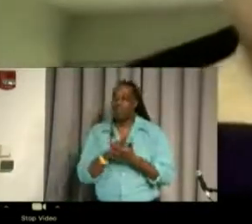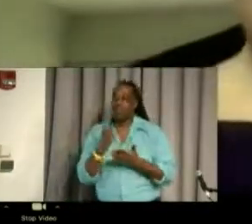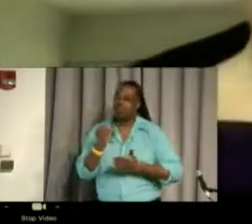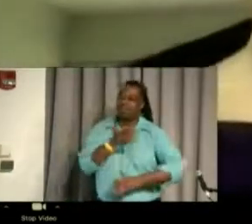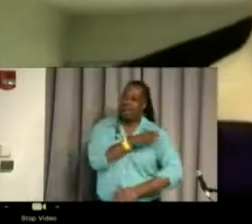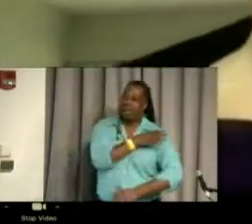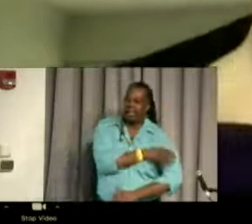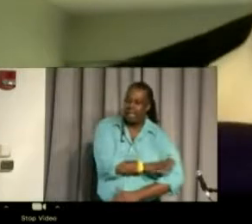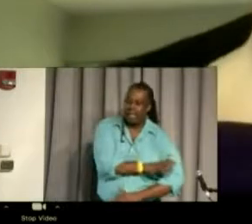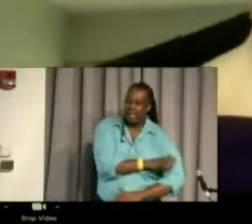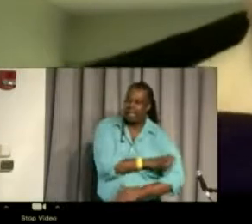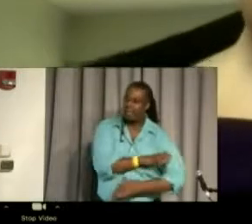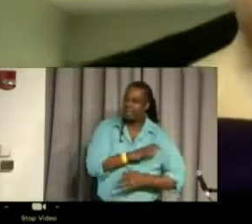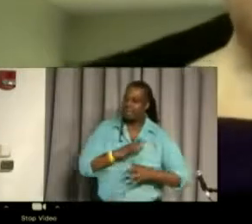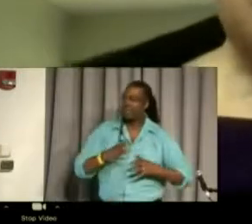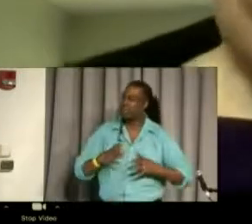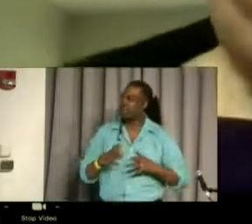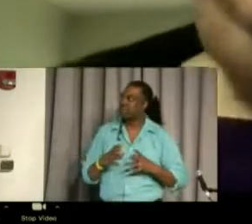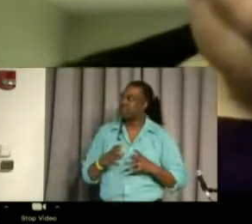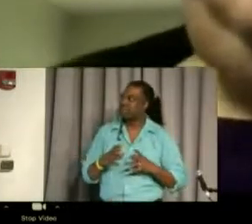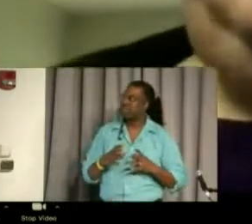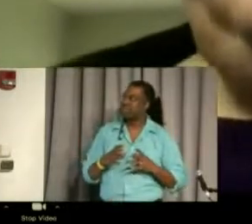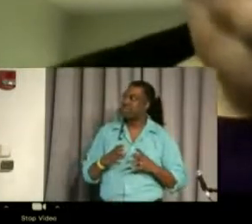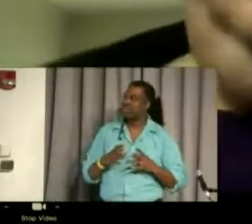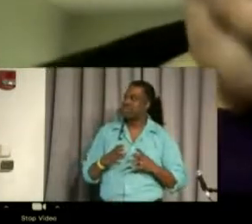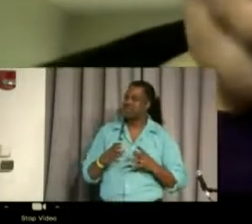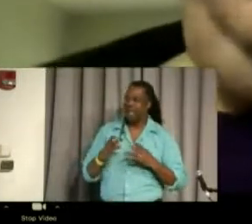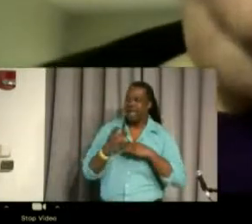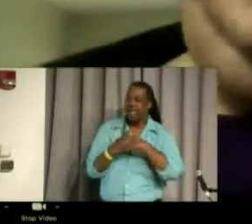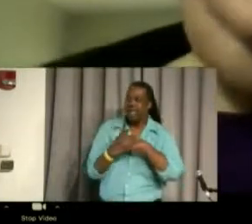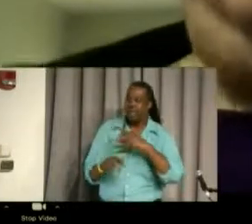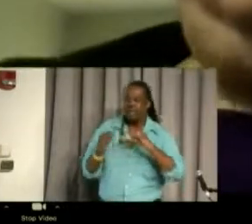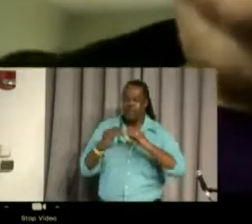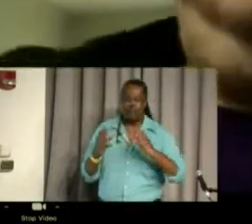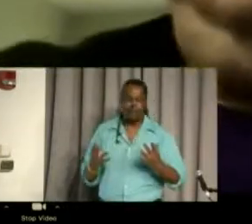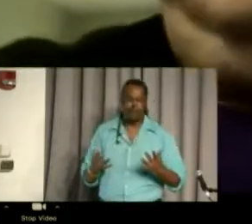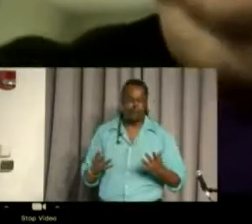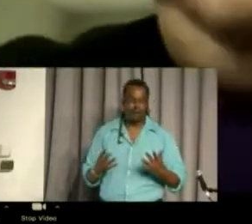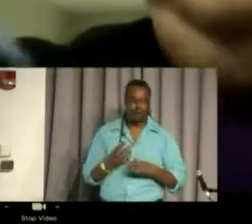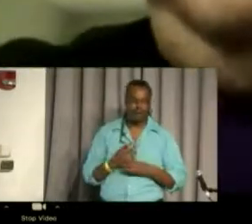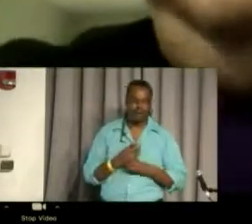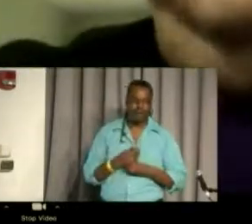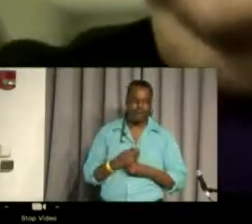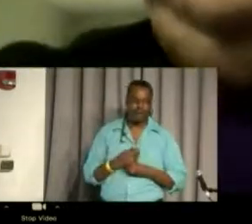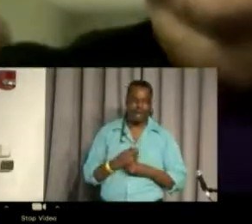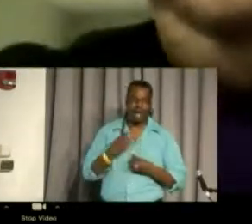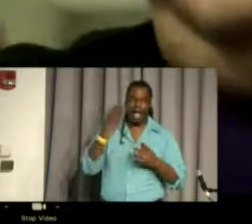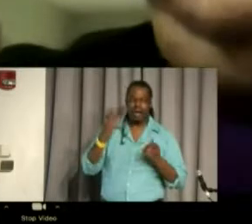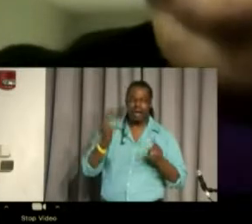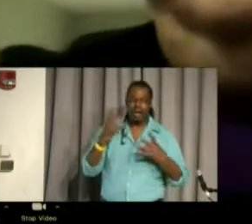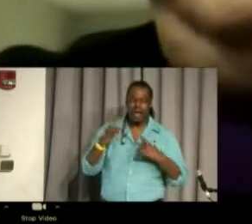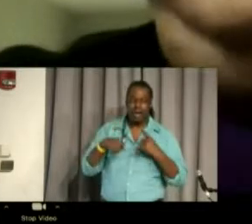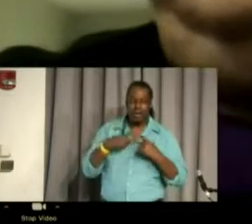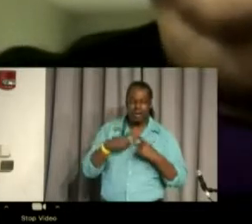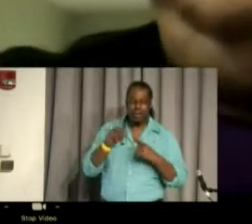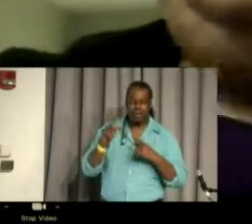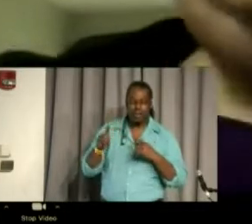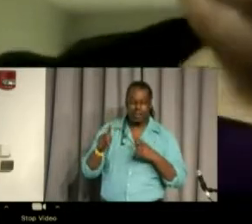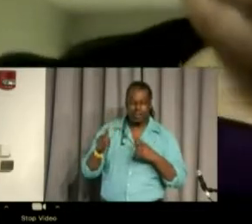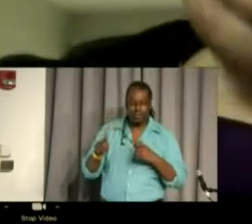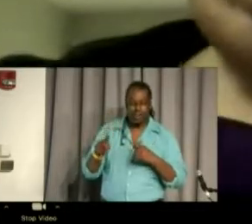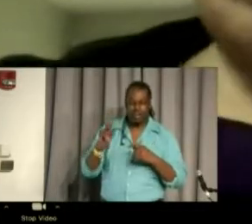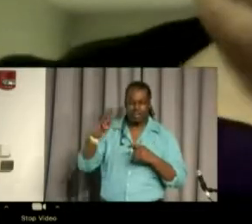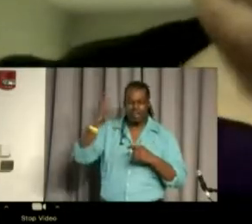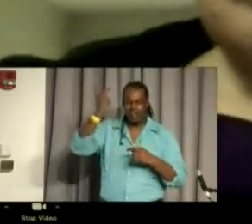clinics accessible. That's not what development means. I don't know so much about your question about Lenin's philosophy